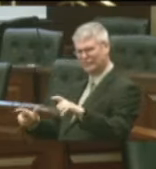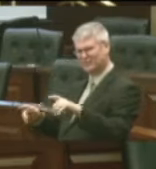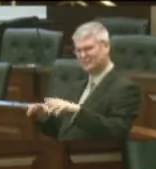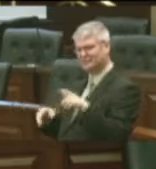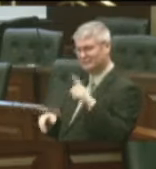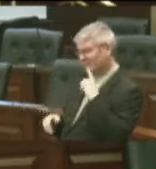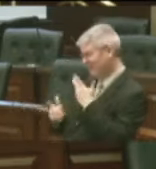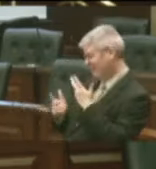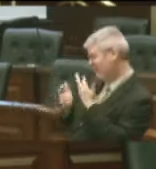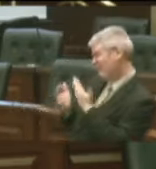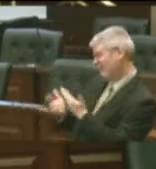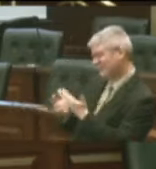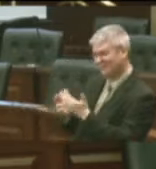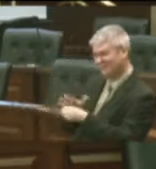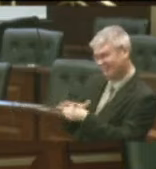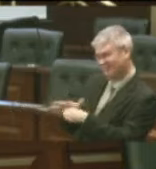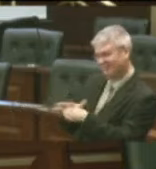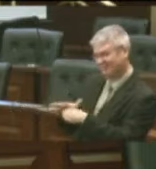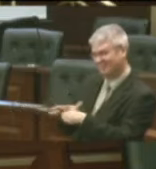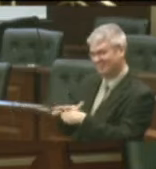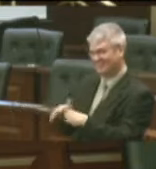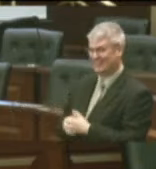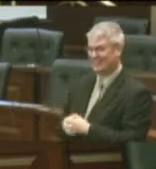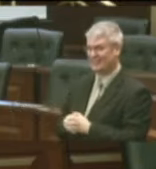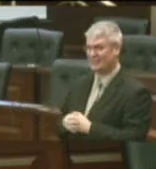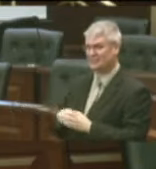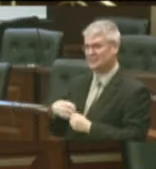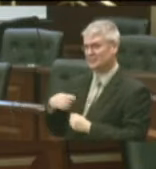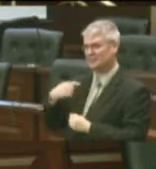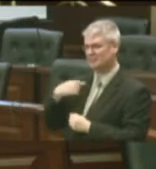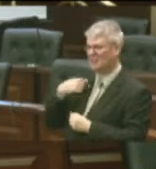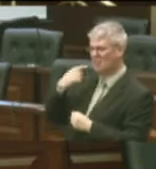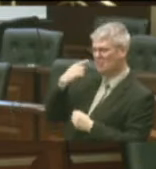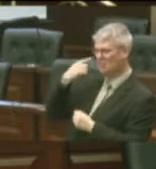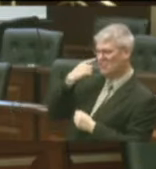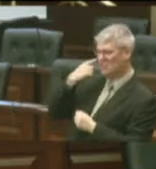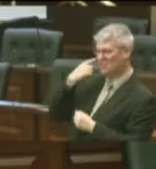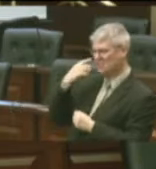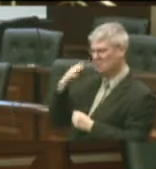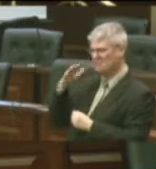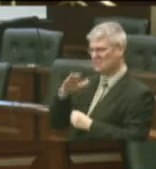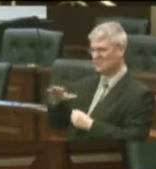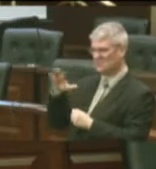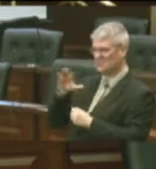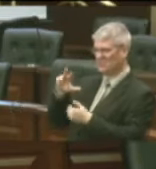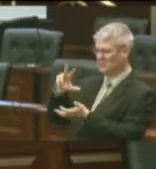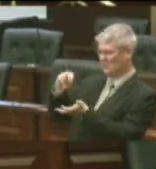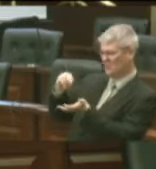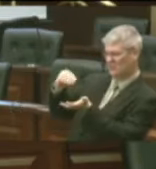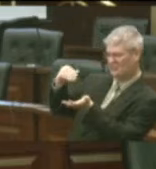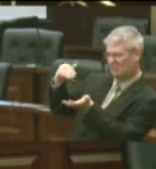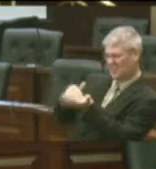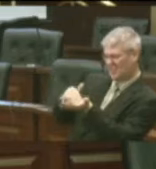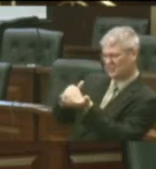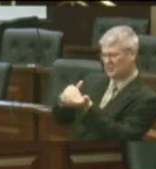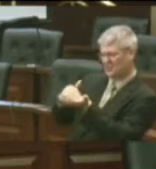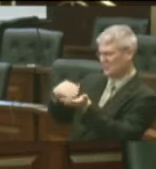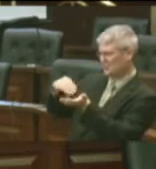We think it'll cover somewhere over 30,000 students, 14, 15,000 families. So we hope